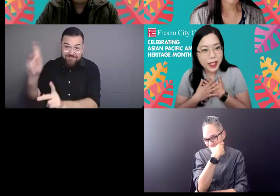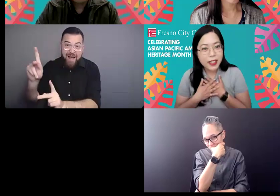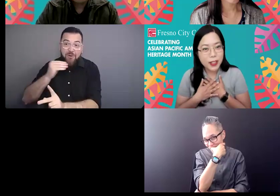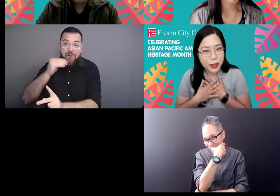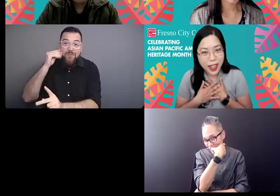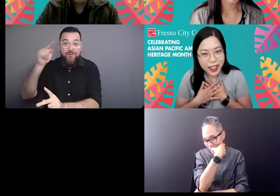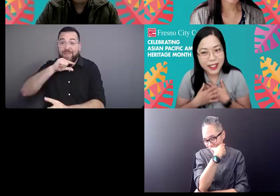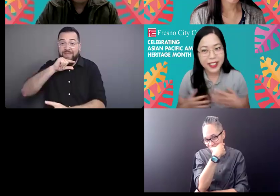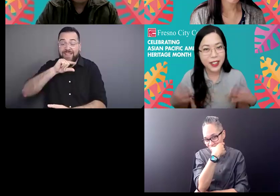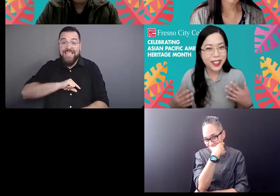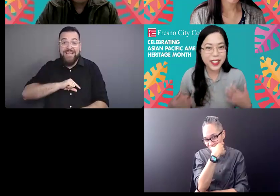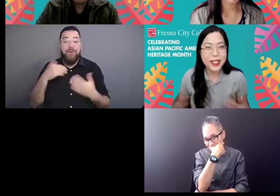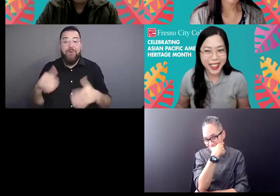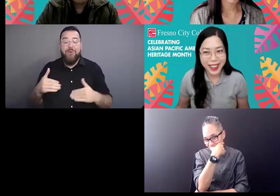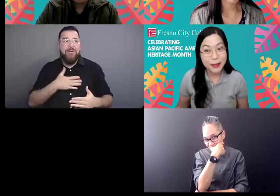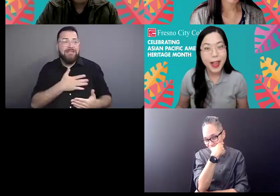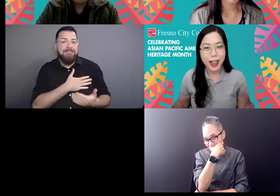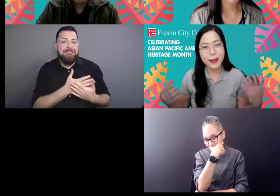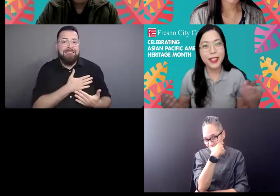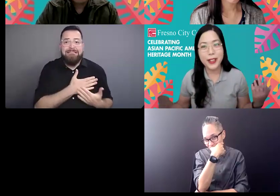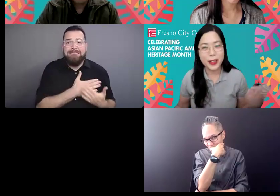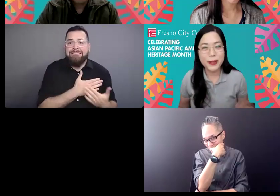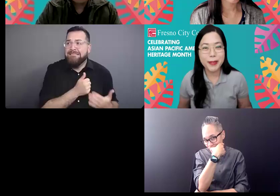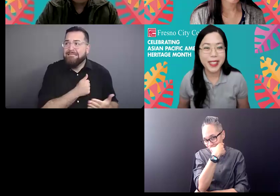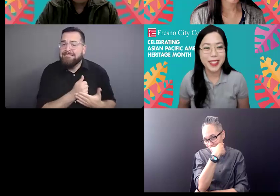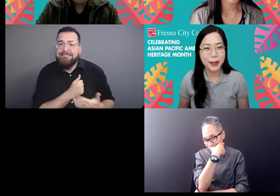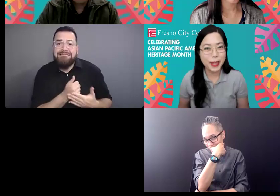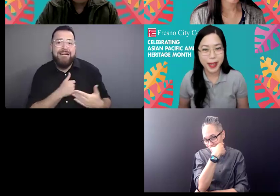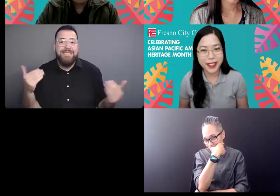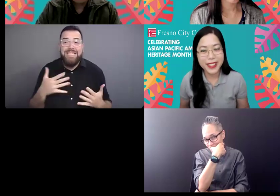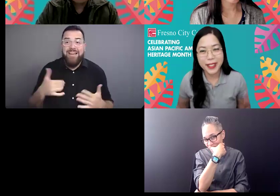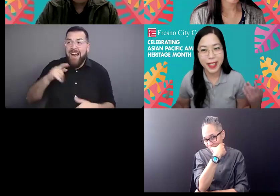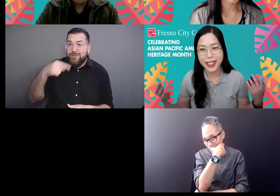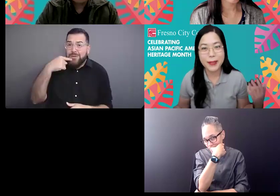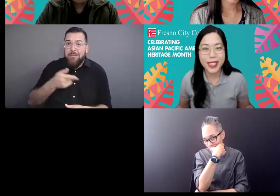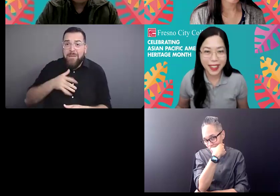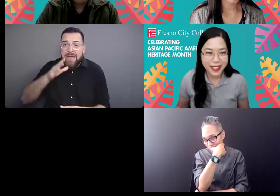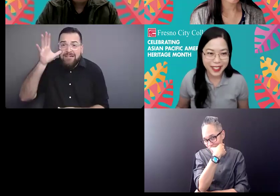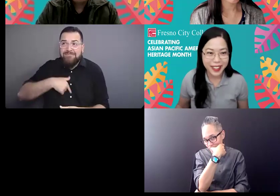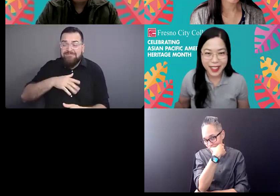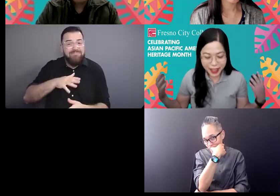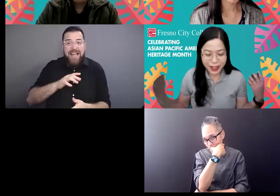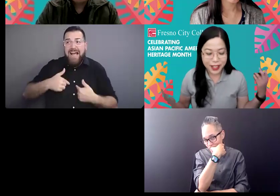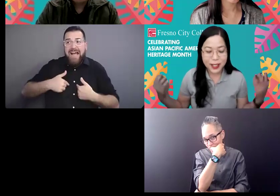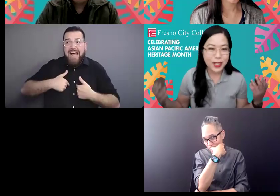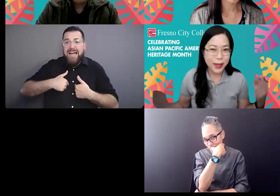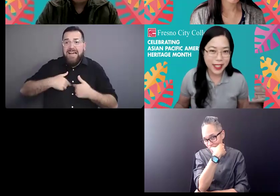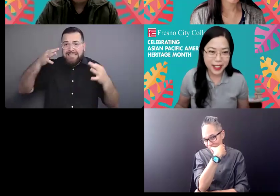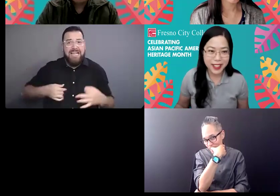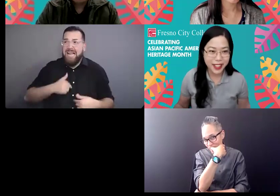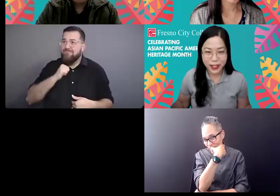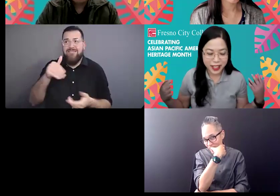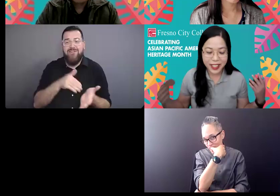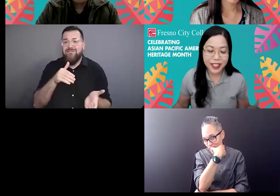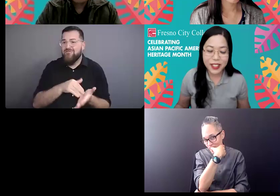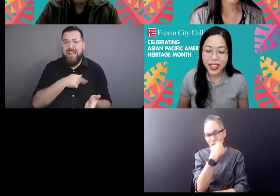was beating so fast, and I was so scared. I'm gonna go home, and I'm gonna tell my parents I'm not gonna be a doctor, and I'm gonna switch